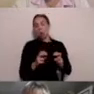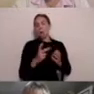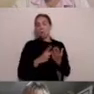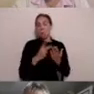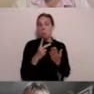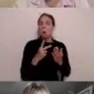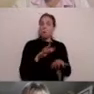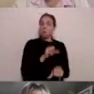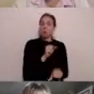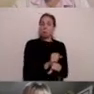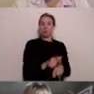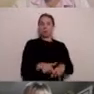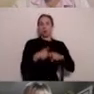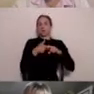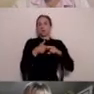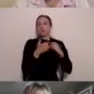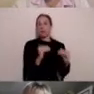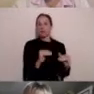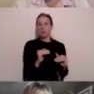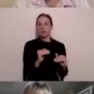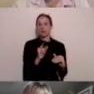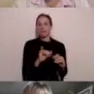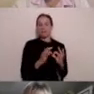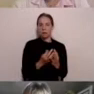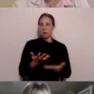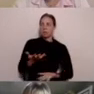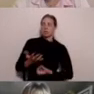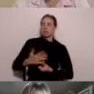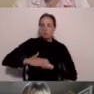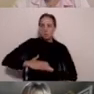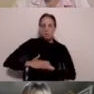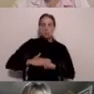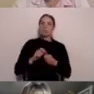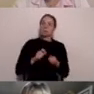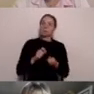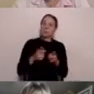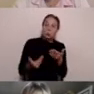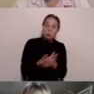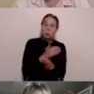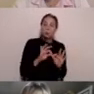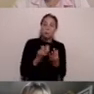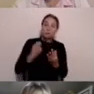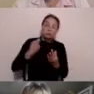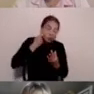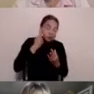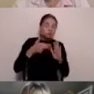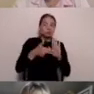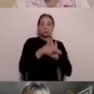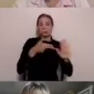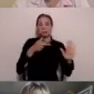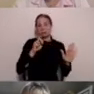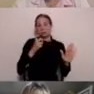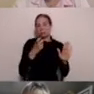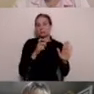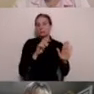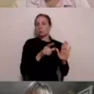limited, and the stress that this was putting on, especially new families that had just been told their child had a